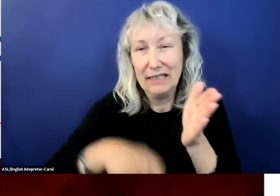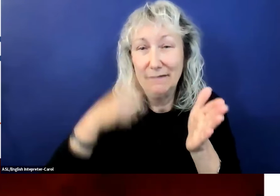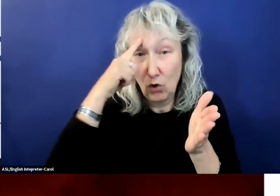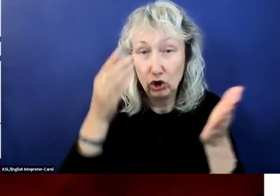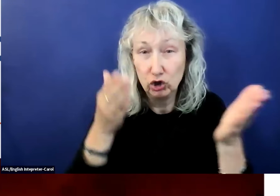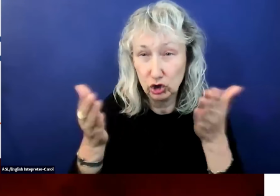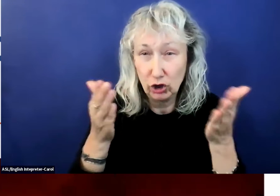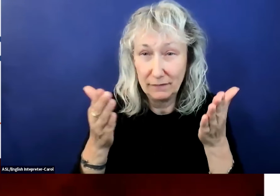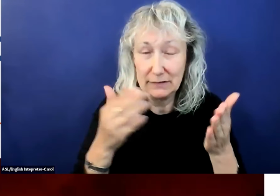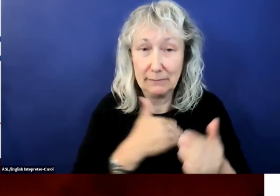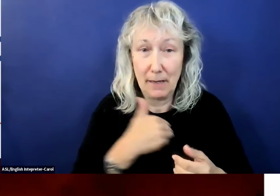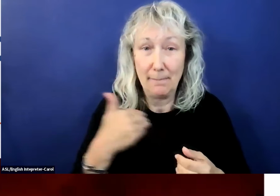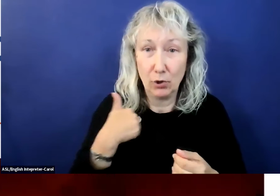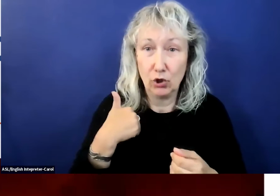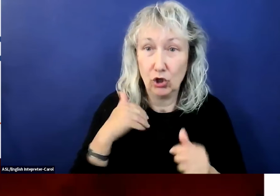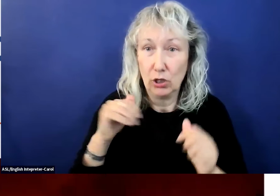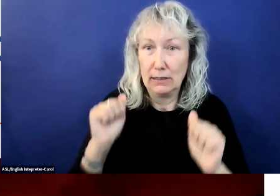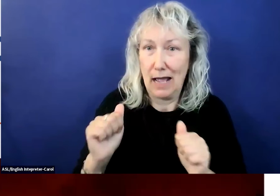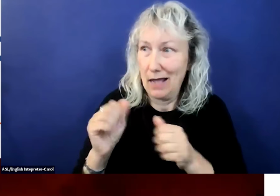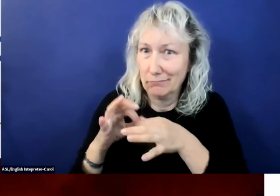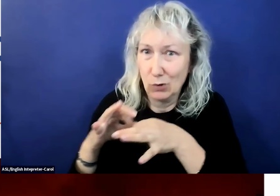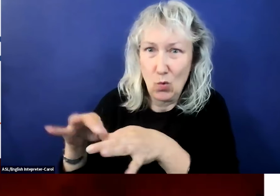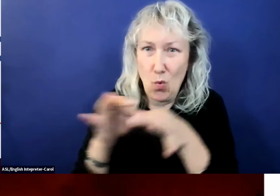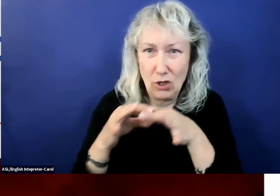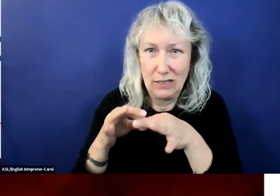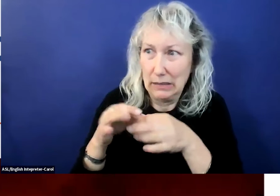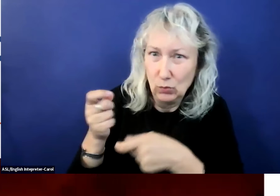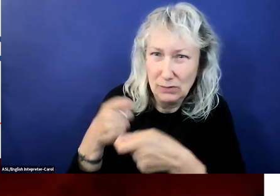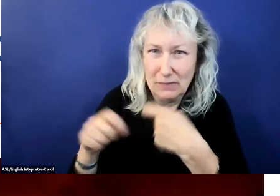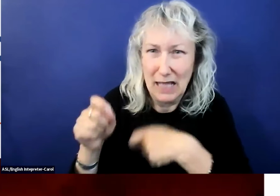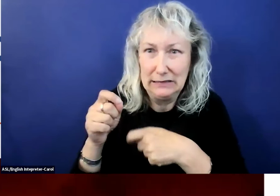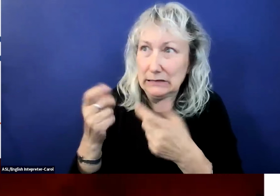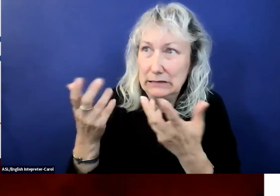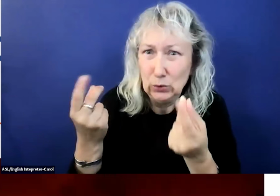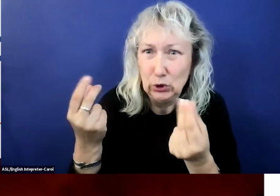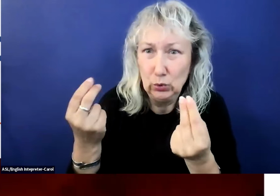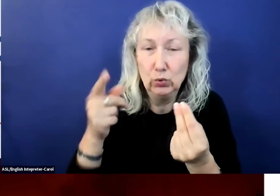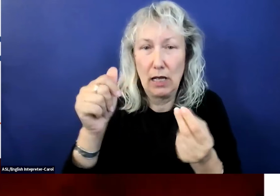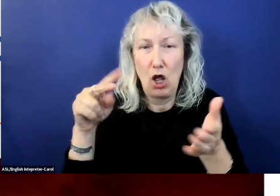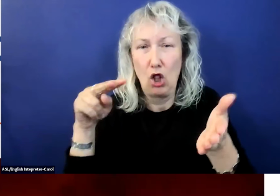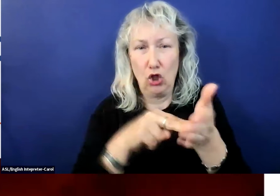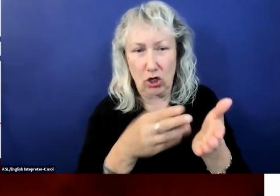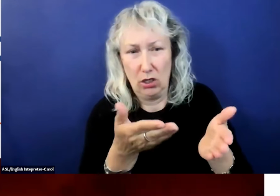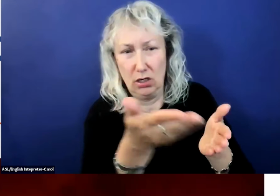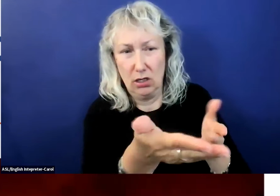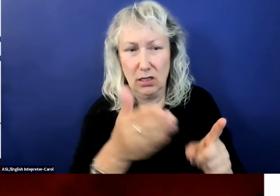To coordinate your replacement, use the email address that you see on the screen, which is